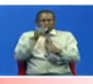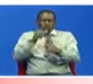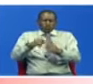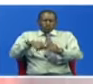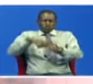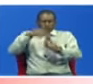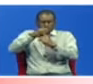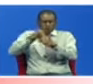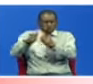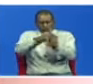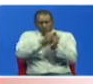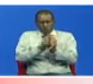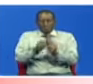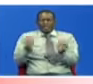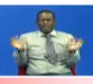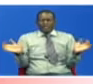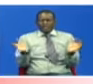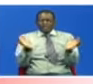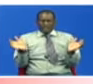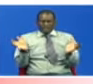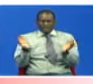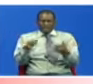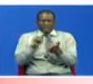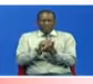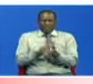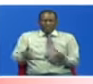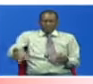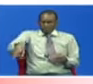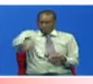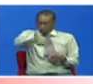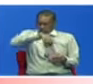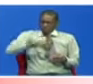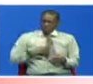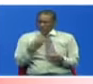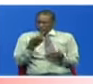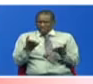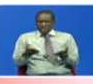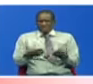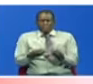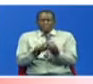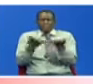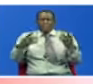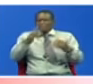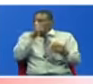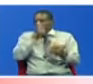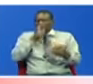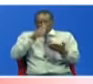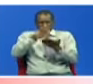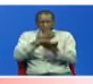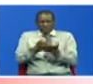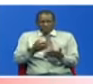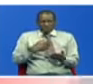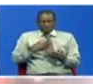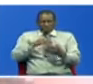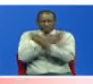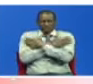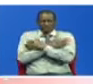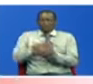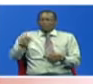So it's very encouraging that we see here multiple private sector actors. We've got here a colleague from